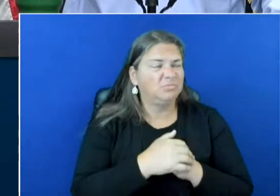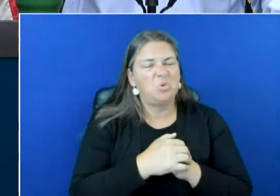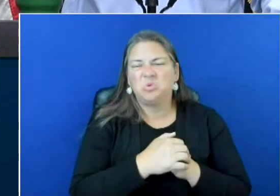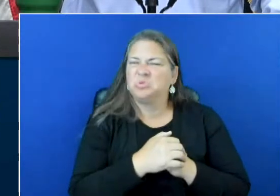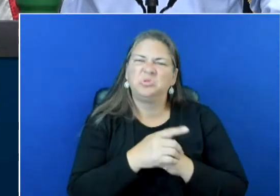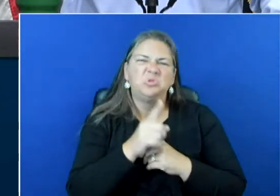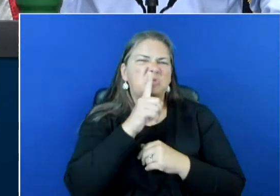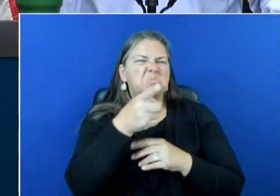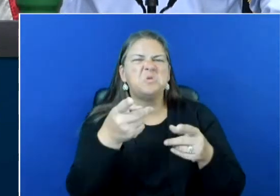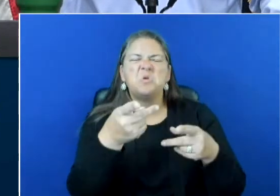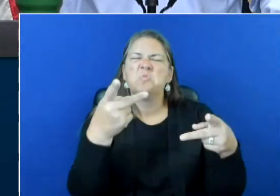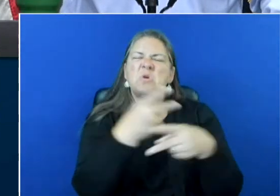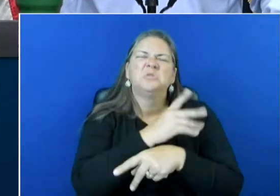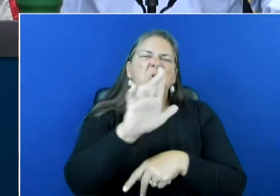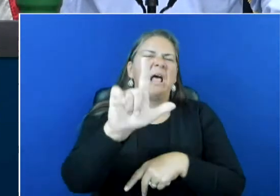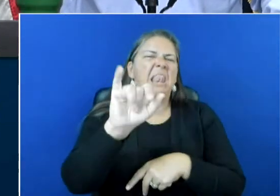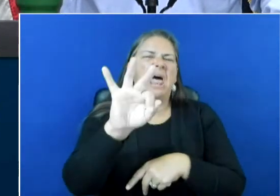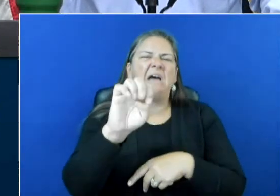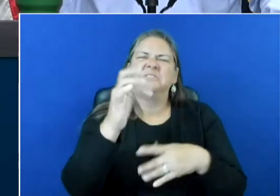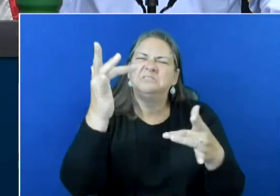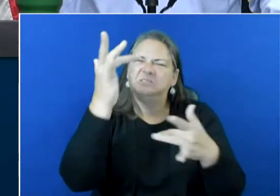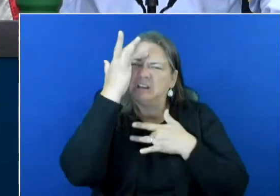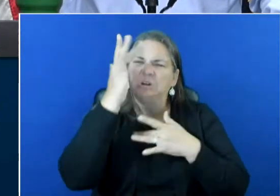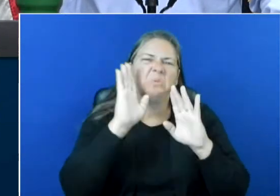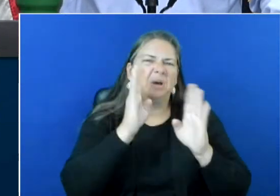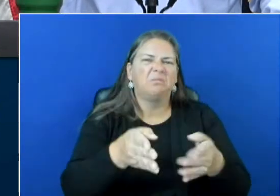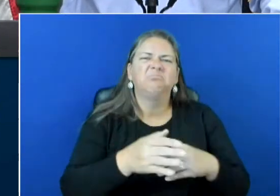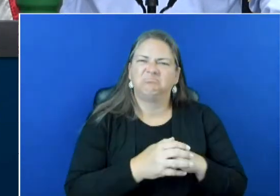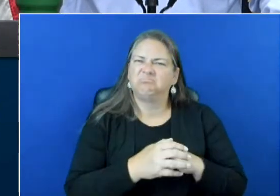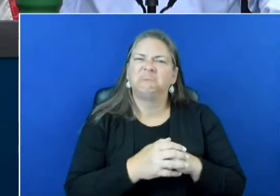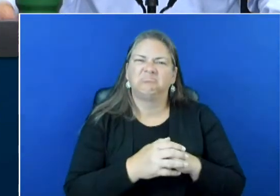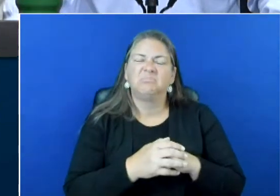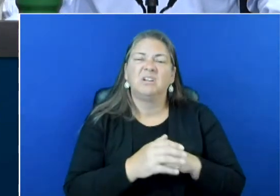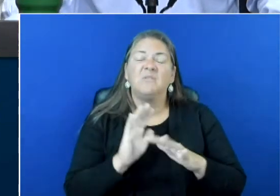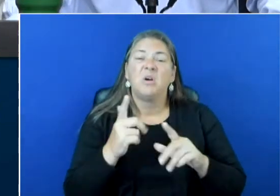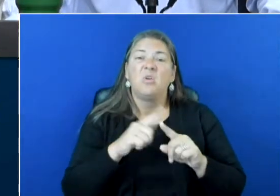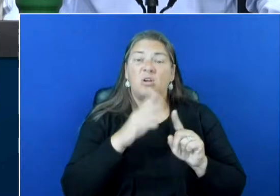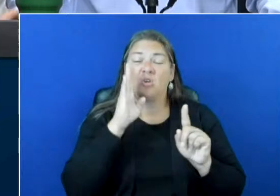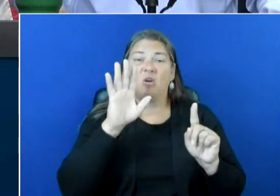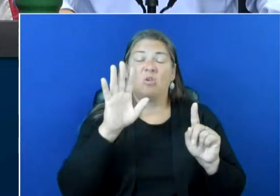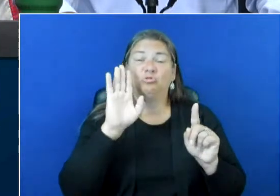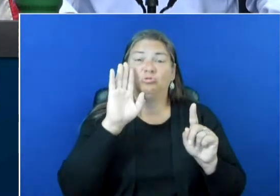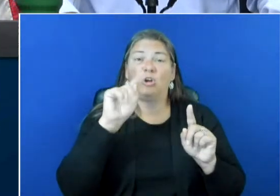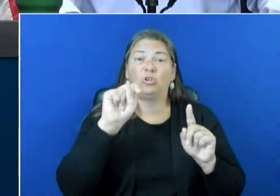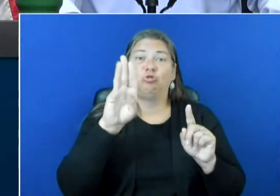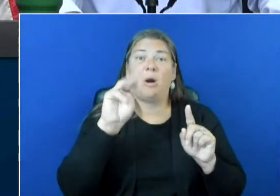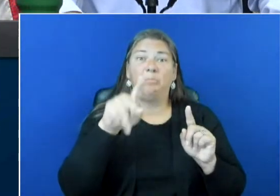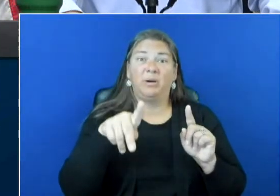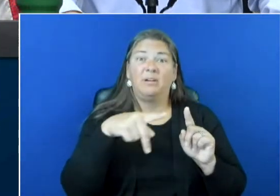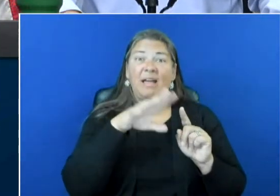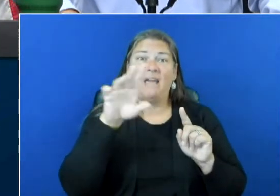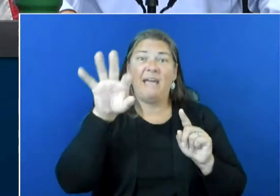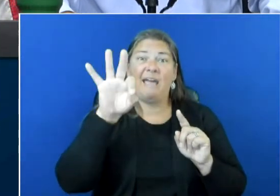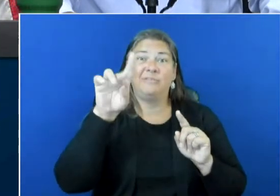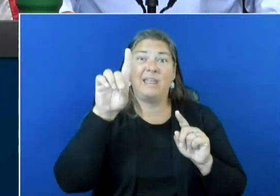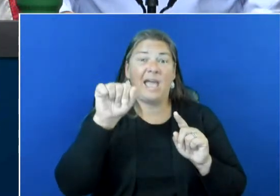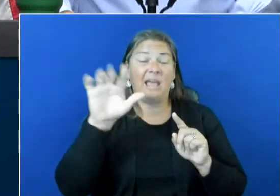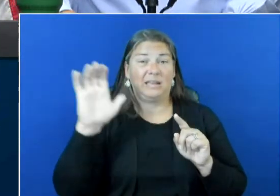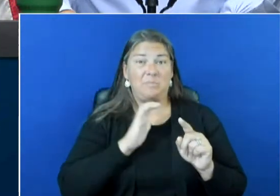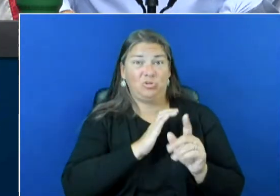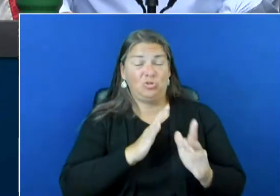your lifetime, according to former President Trump's FDA commissioner, and you could have avoided all